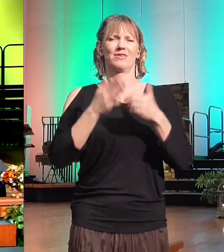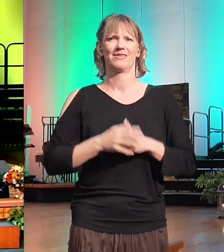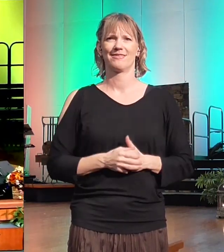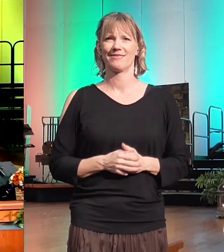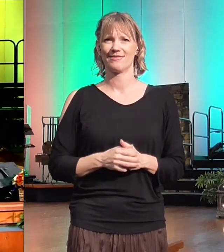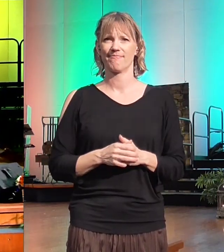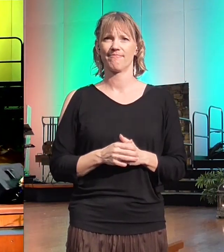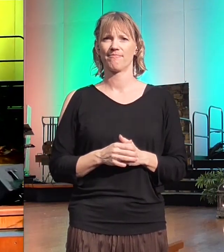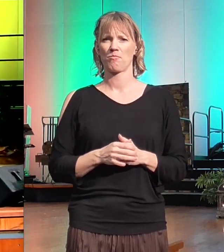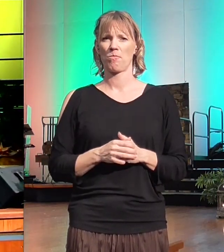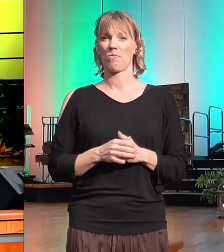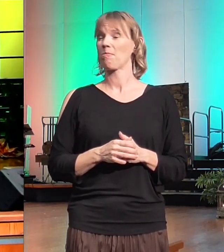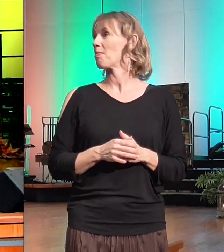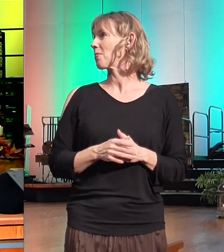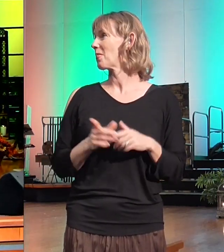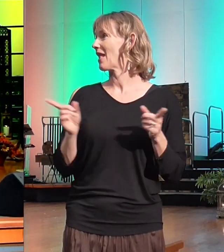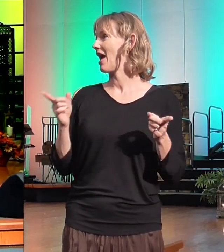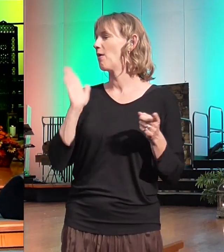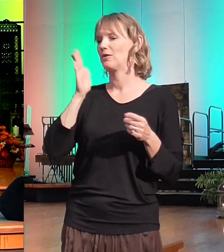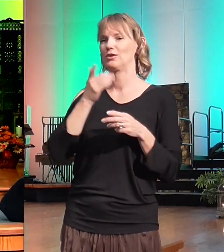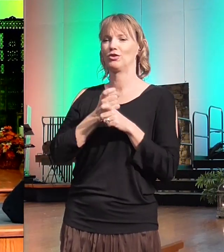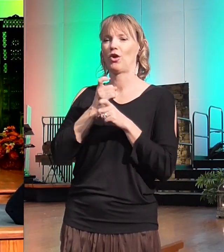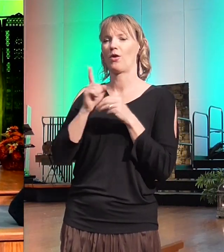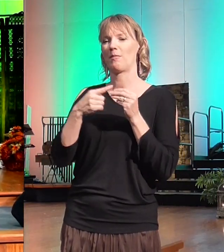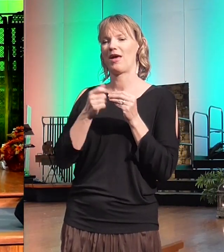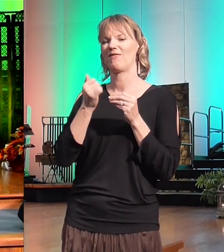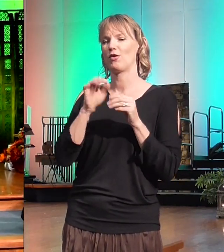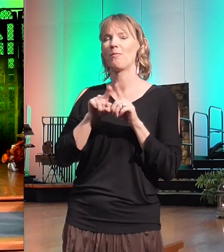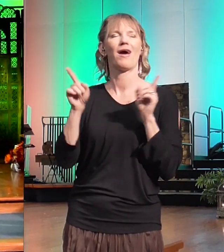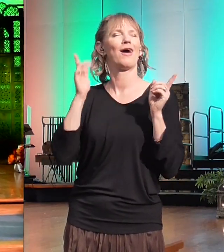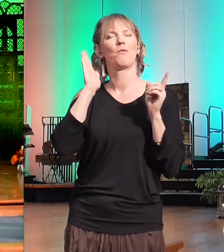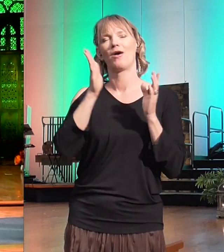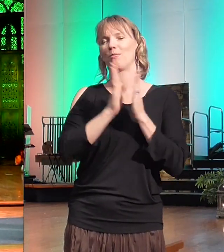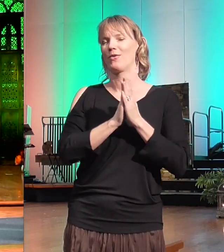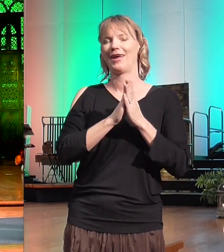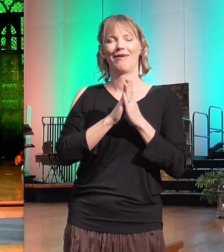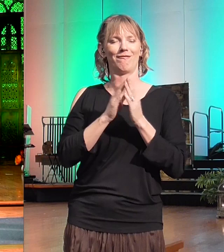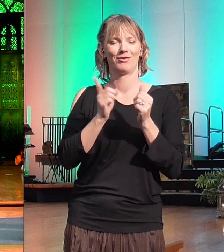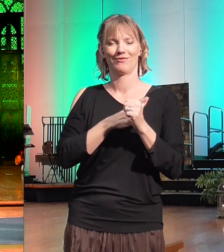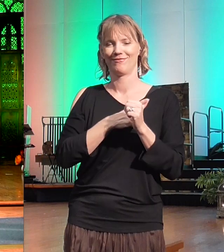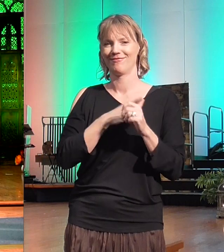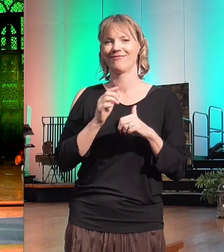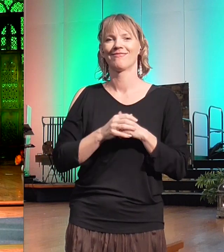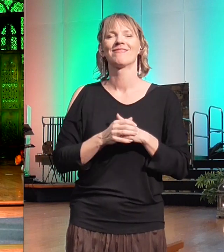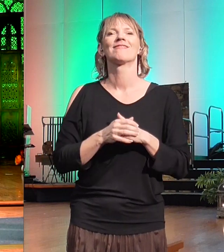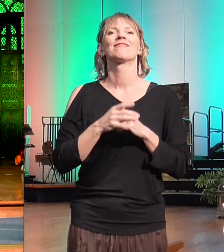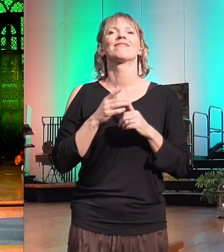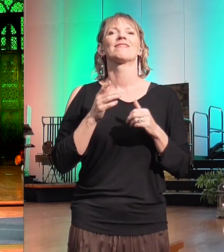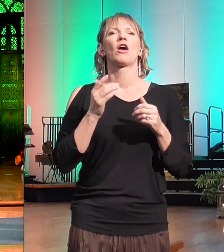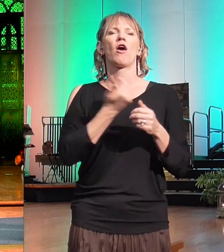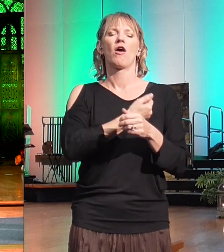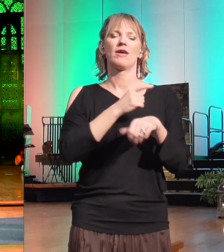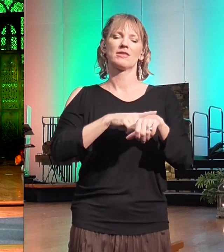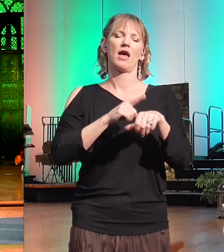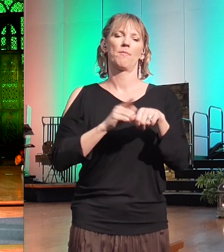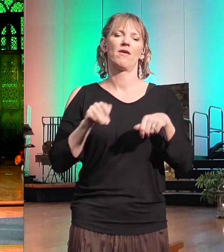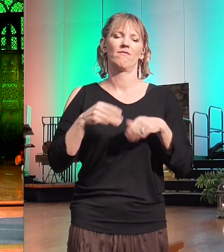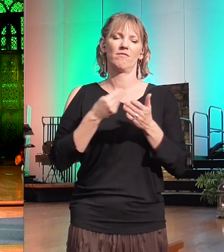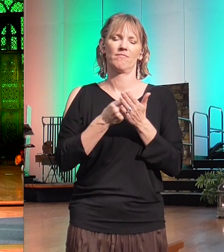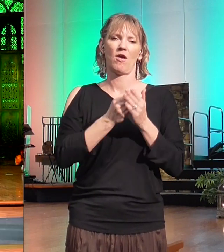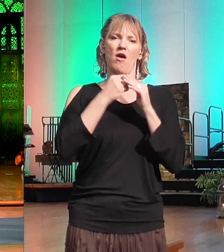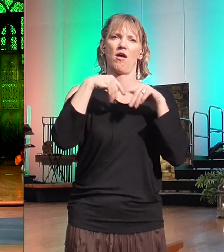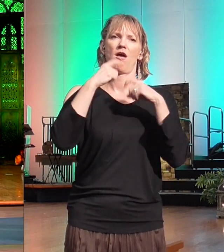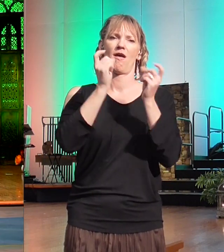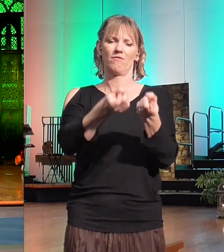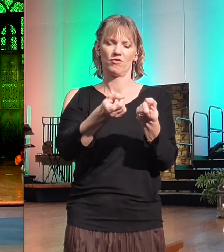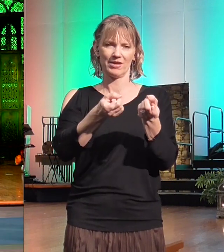I was going to joke about a couple, but we can bring forth some creative ones. So as we move into our time of offering today, thank you for everything that you